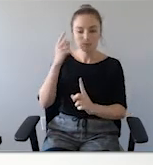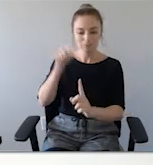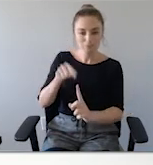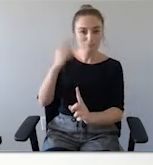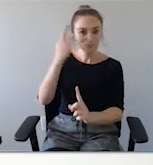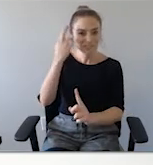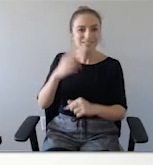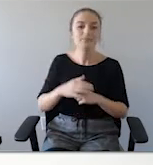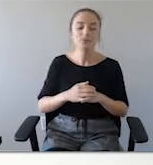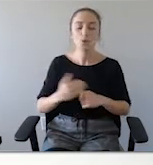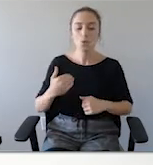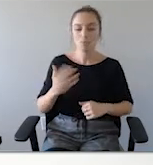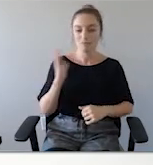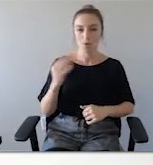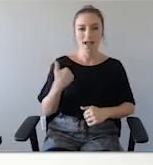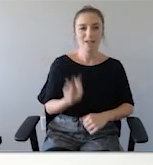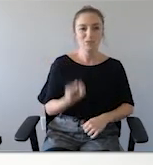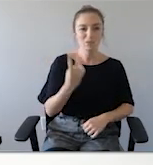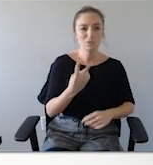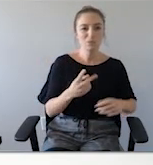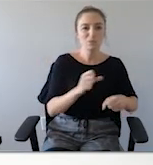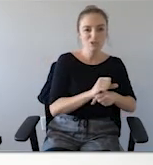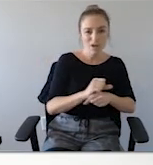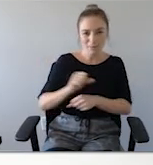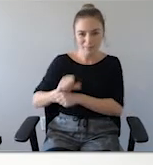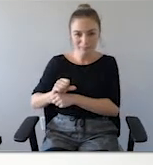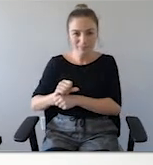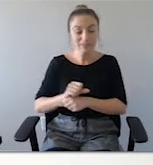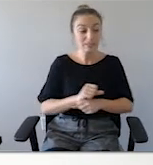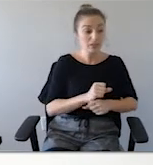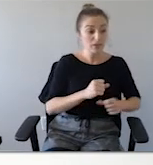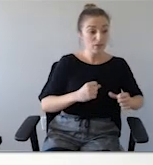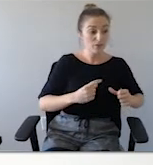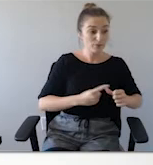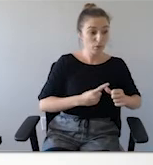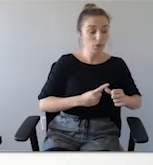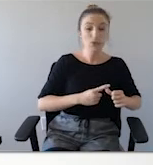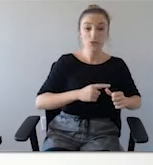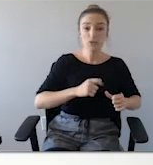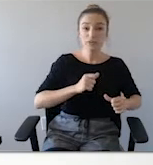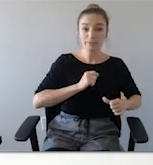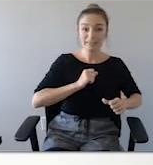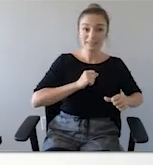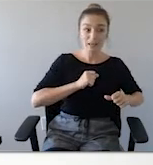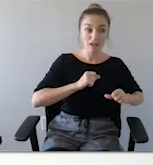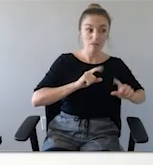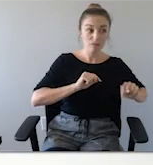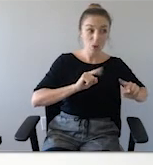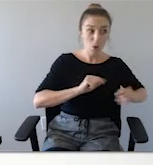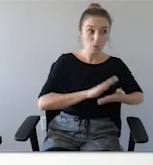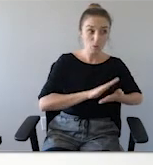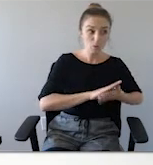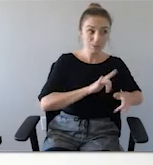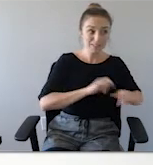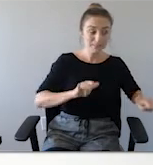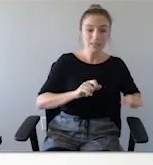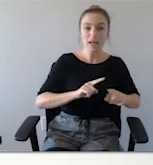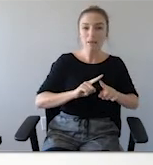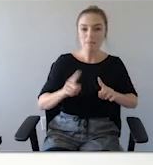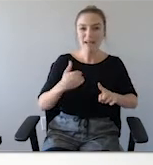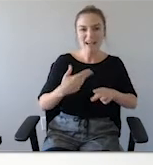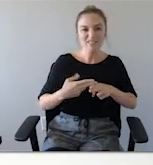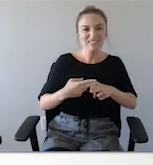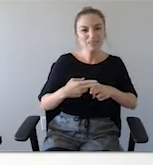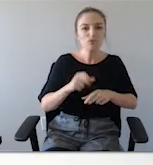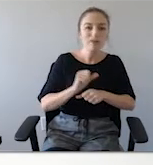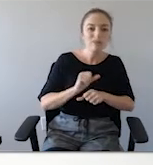positions. The first position I had with the school district, I was hired as a temp. I was going to school myself. I was young, and I just wanted to have some kind of temporary